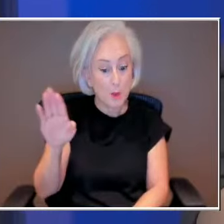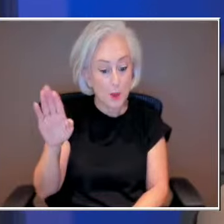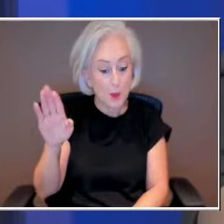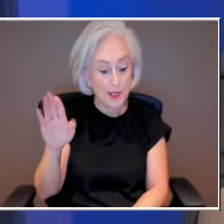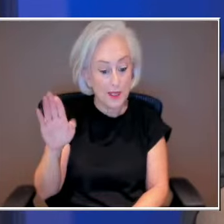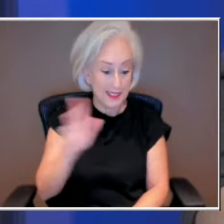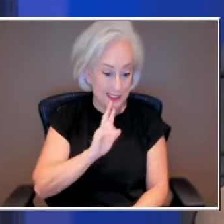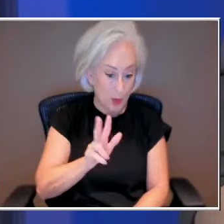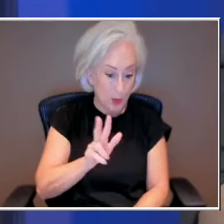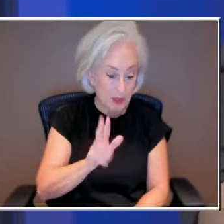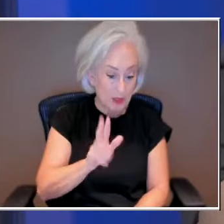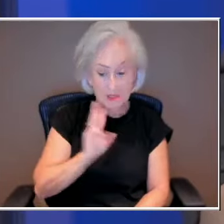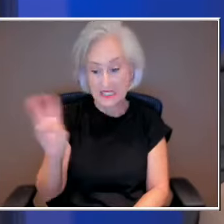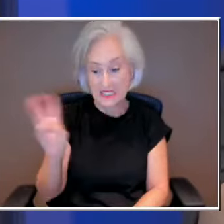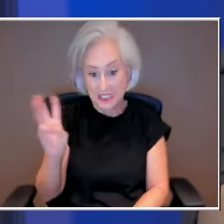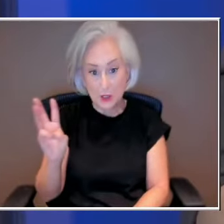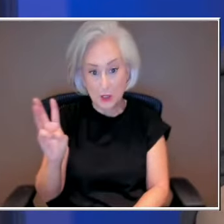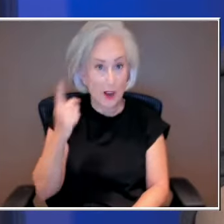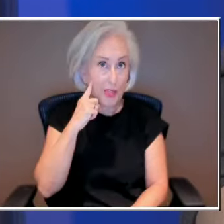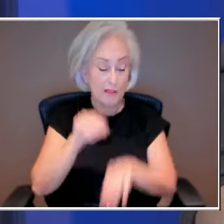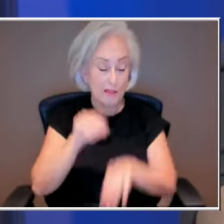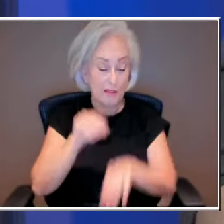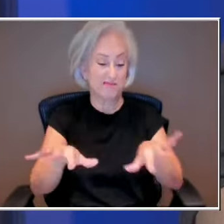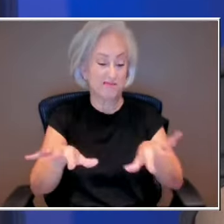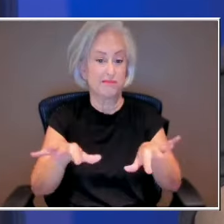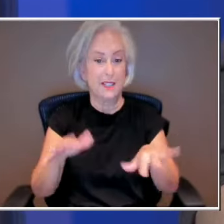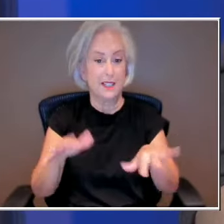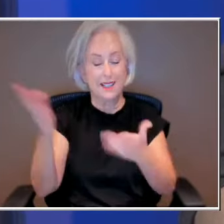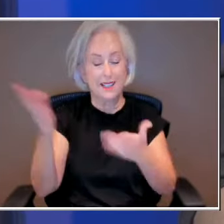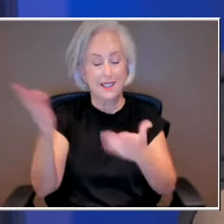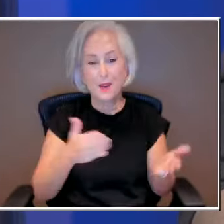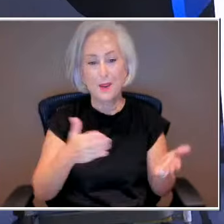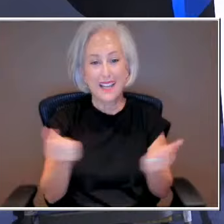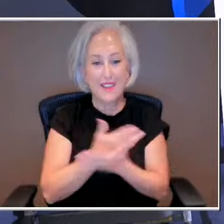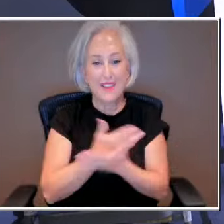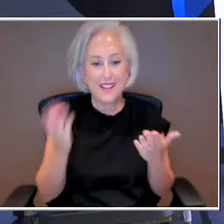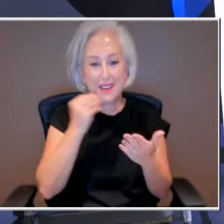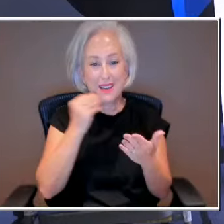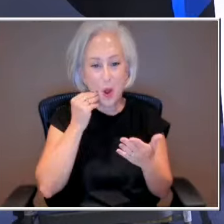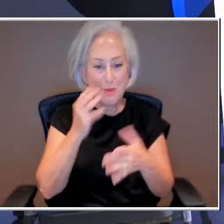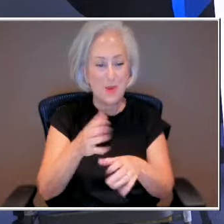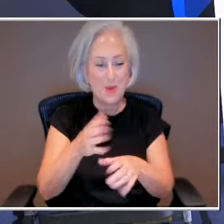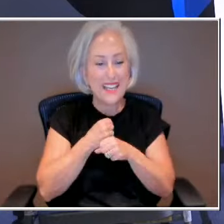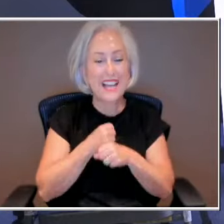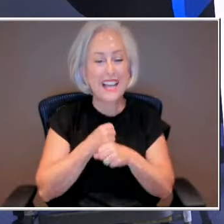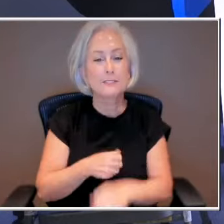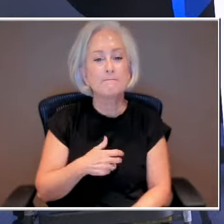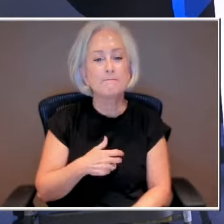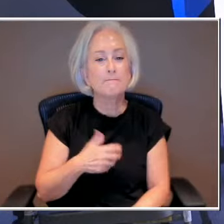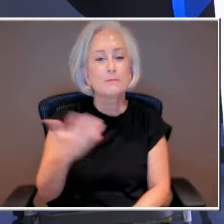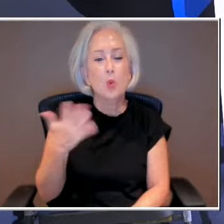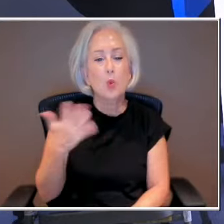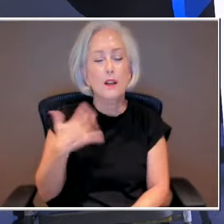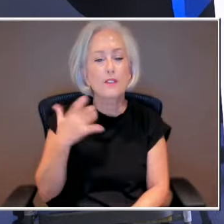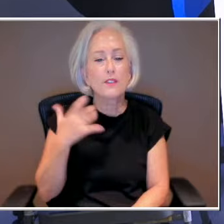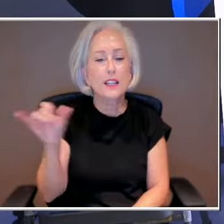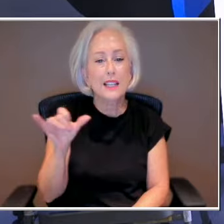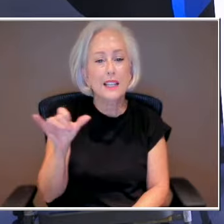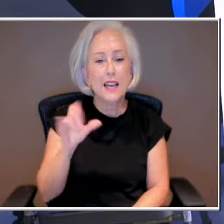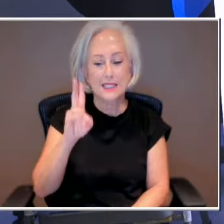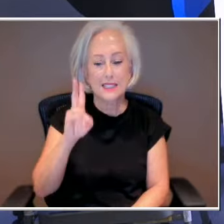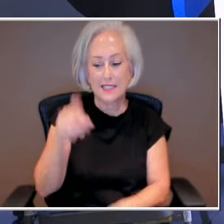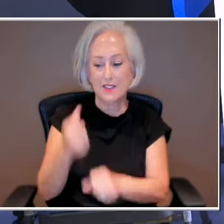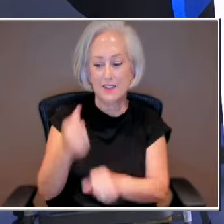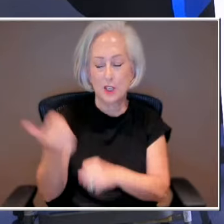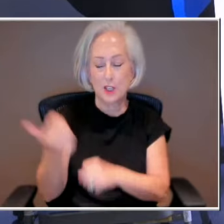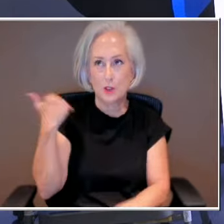6-year-old. So they bring everything home to us, and we get it all. But what was it like, though, after 7 years, though? You hear this cough and you're thinking, uh-oh. What Something's was that like